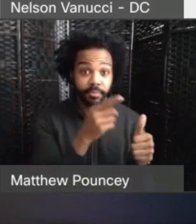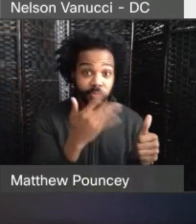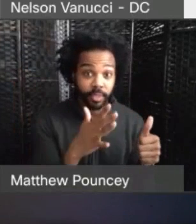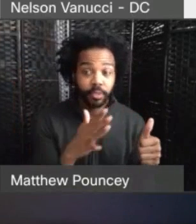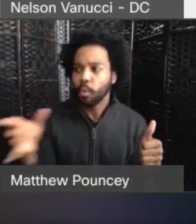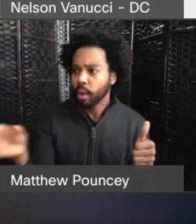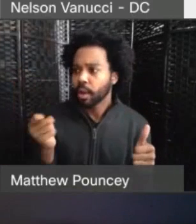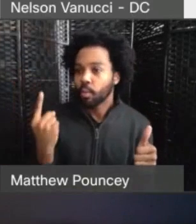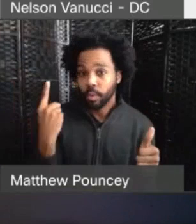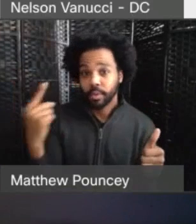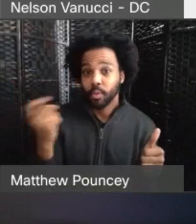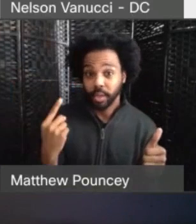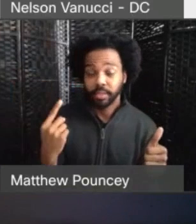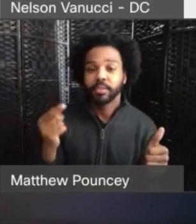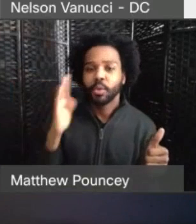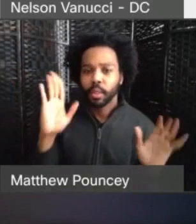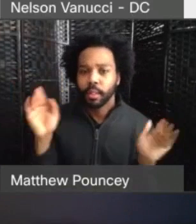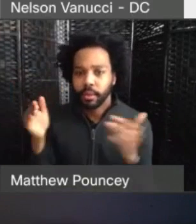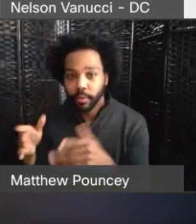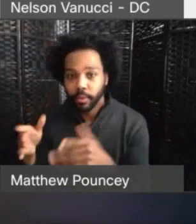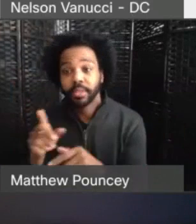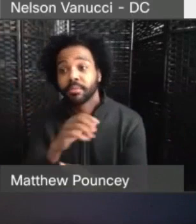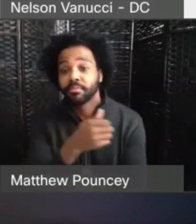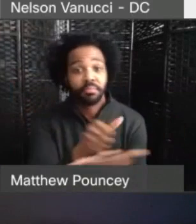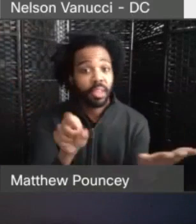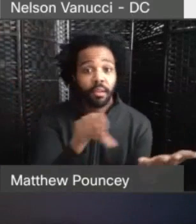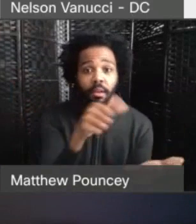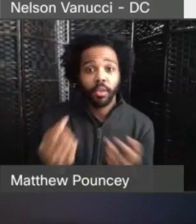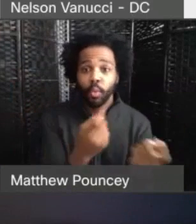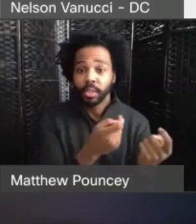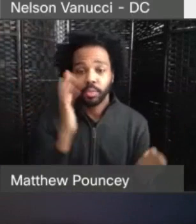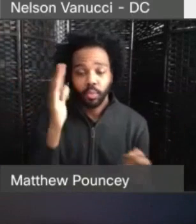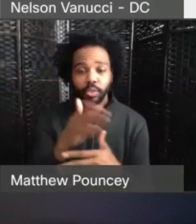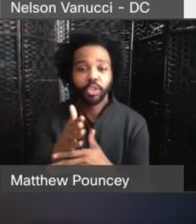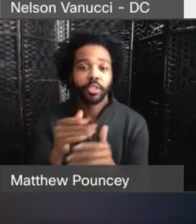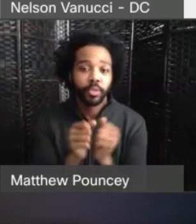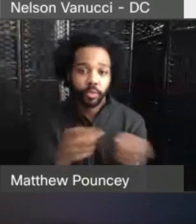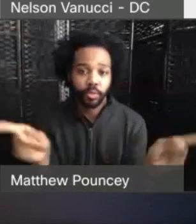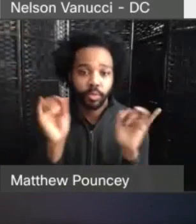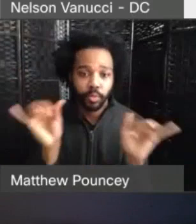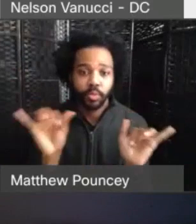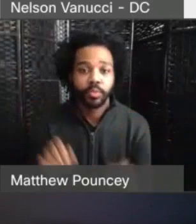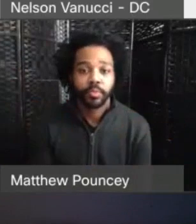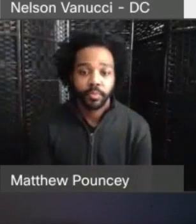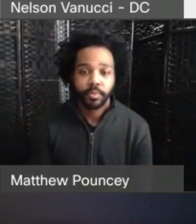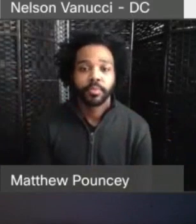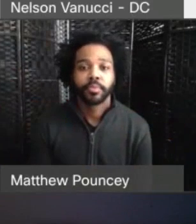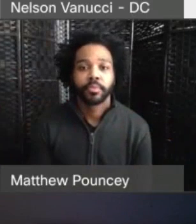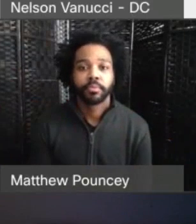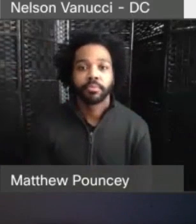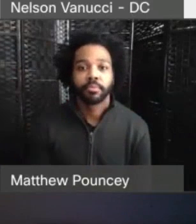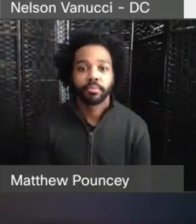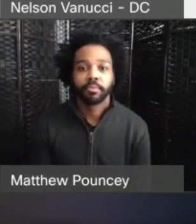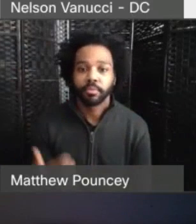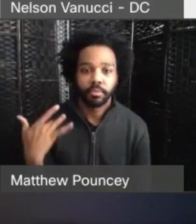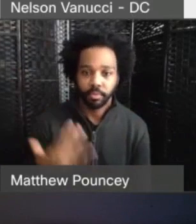question, so we'll get that. And then any other questions that people have for us today, we'd be happy to respond to. As usual,